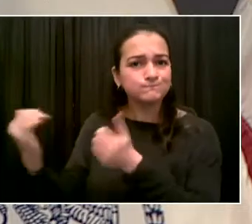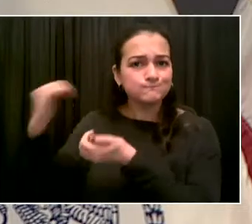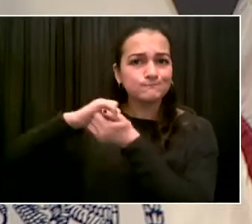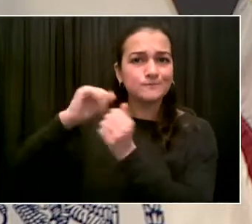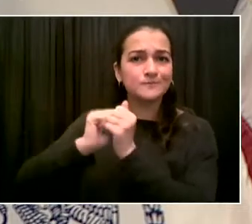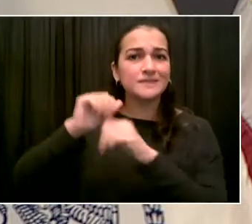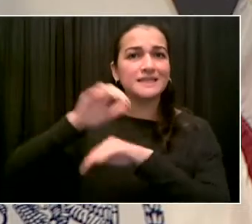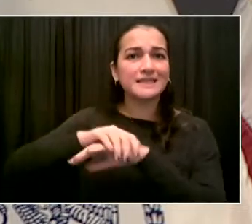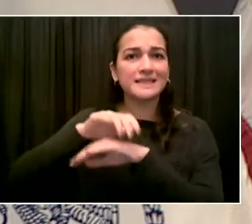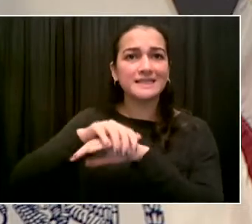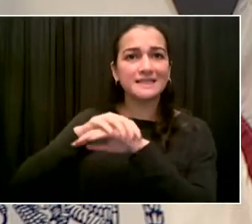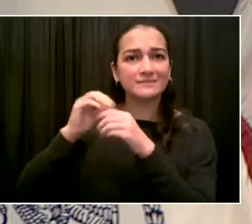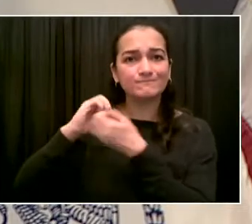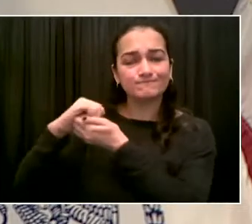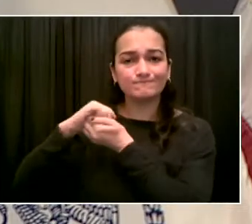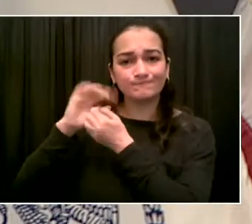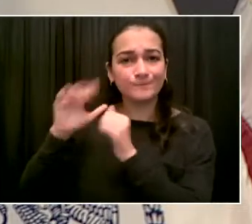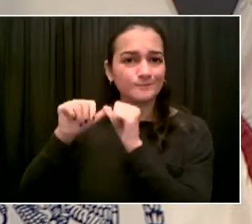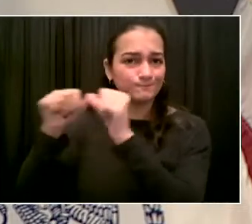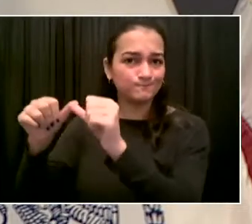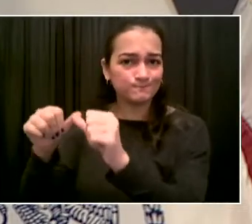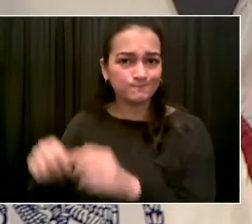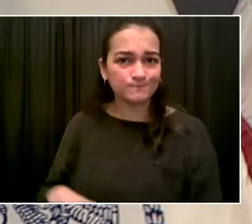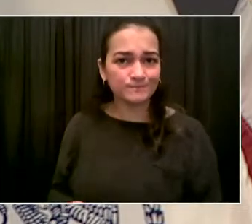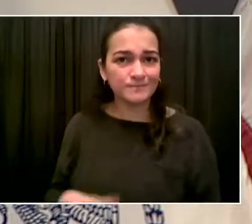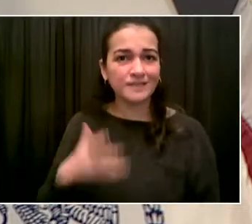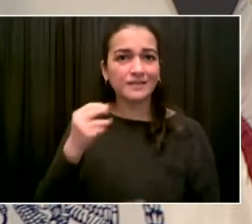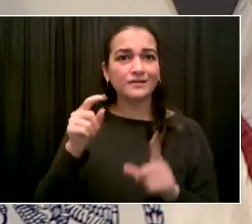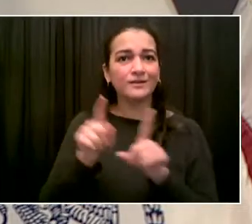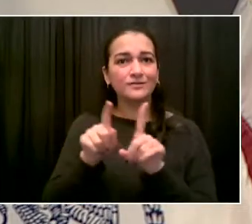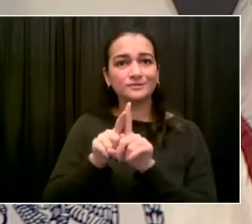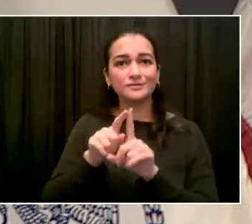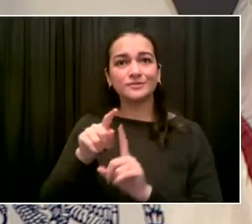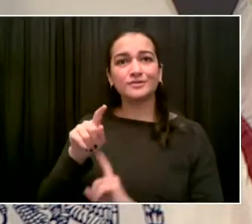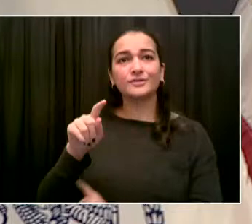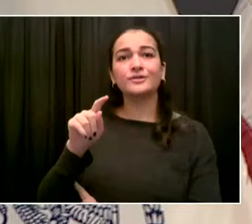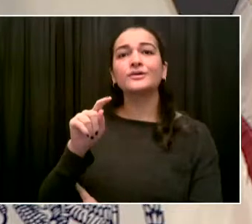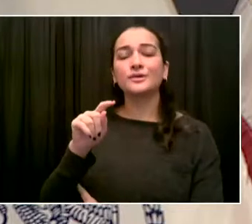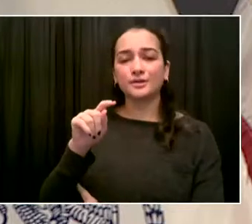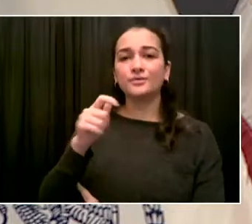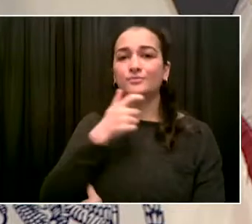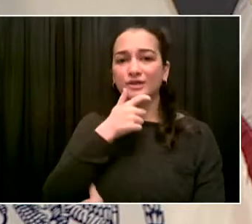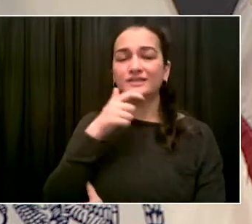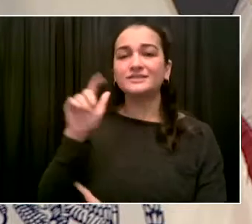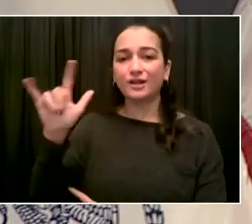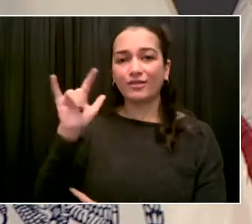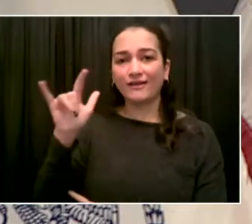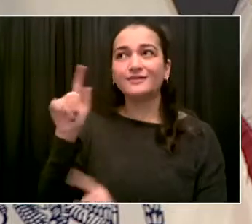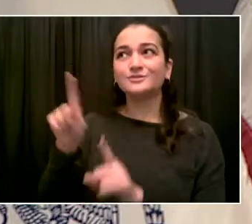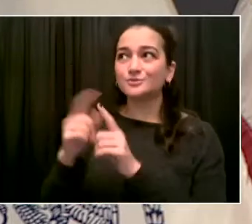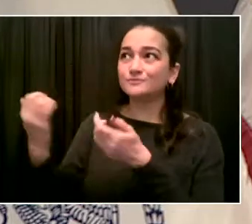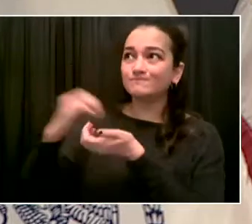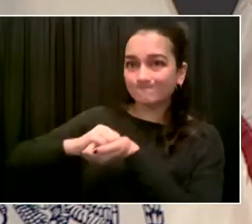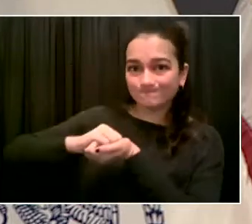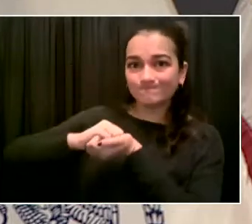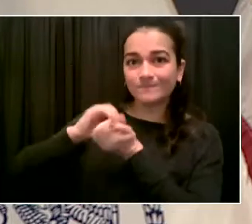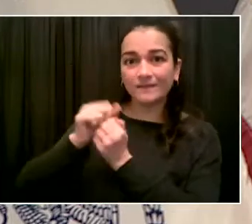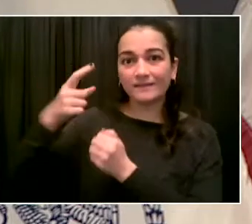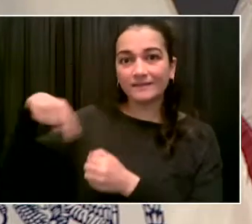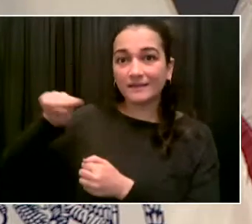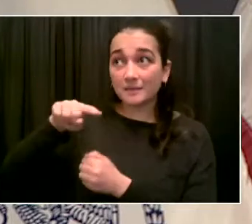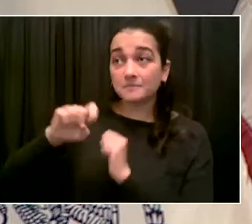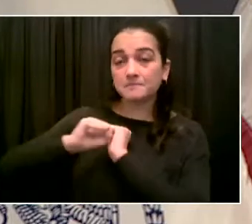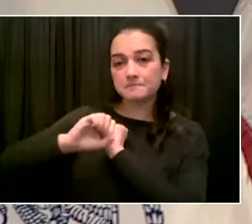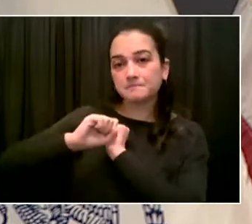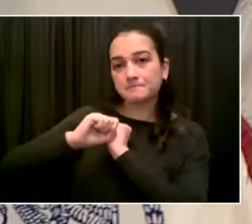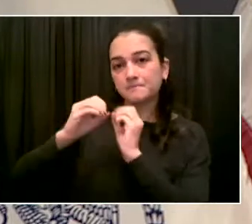with British Airways Holidays. This is really exciting to see this partnership, and it's already